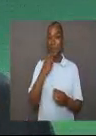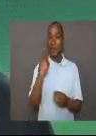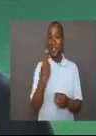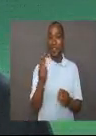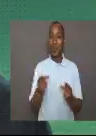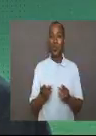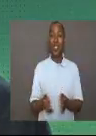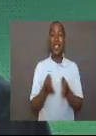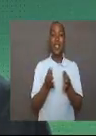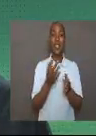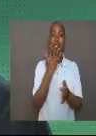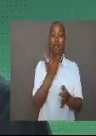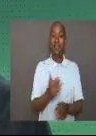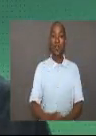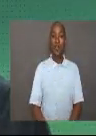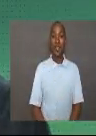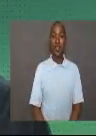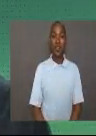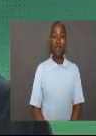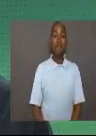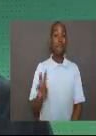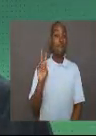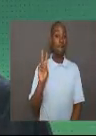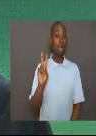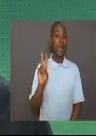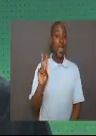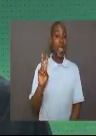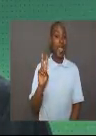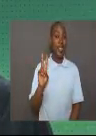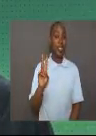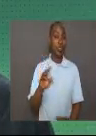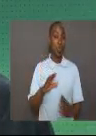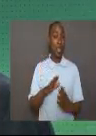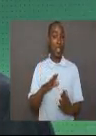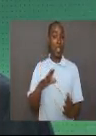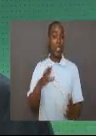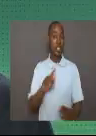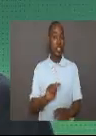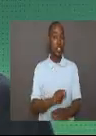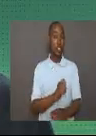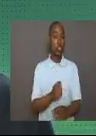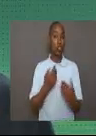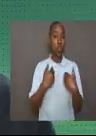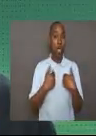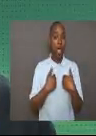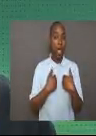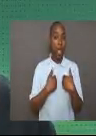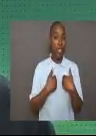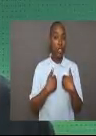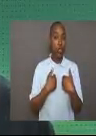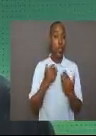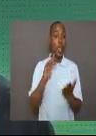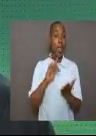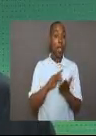Veins are thin-walled with little muscle and elastic tissue and a wide central